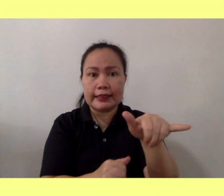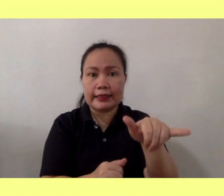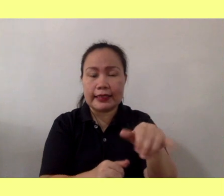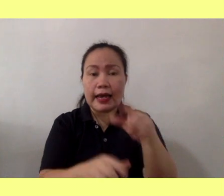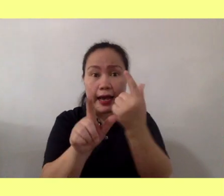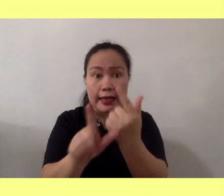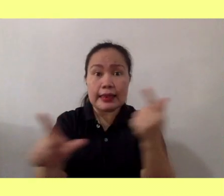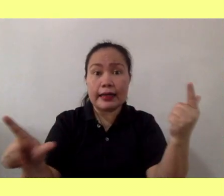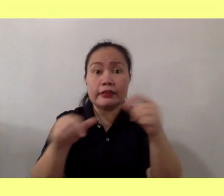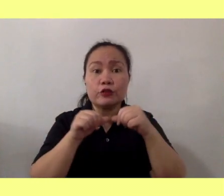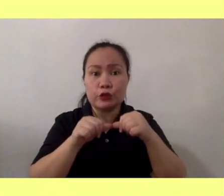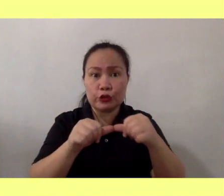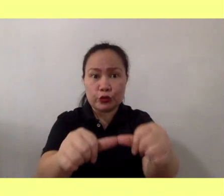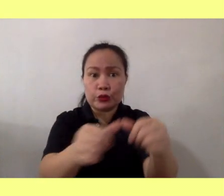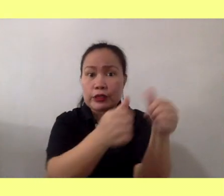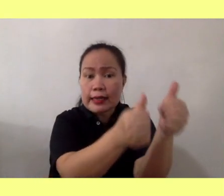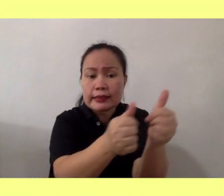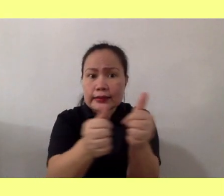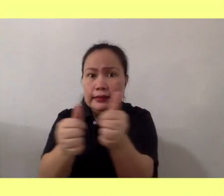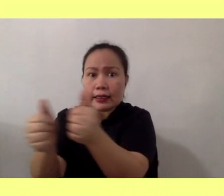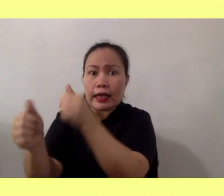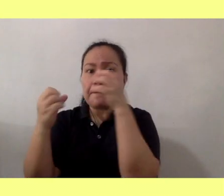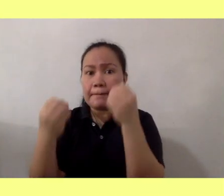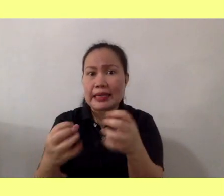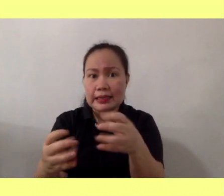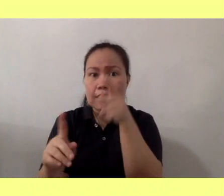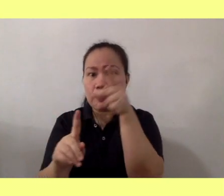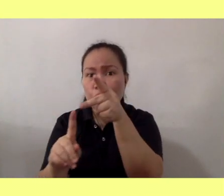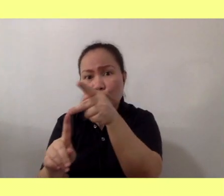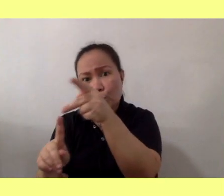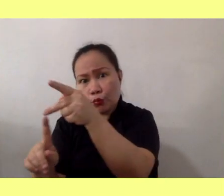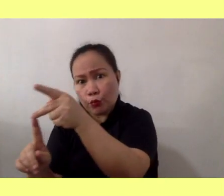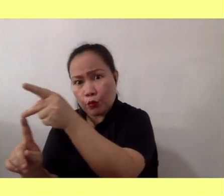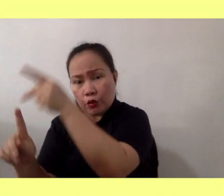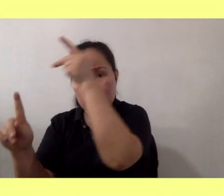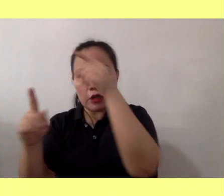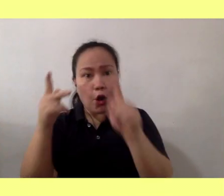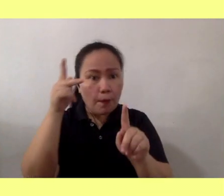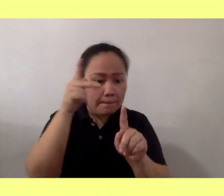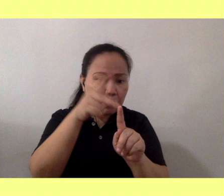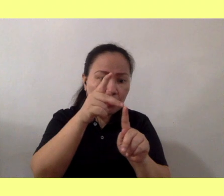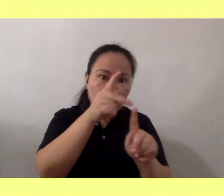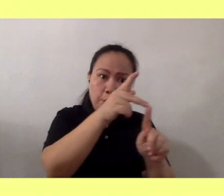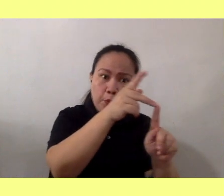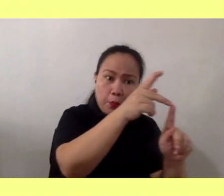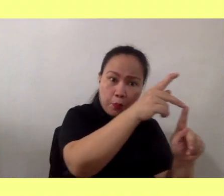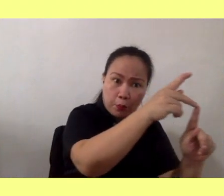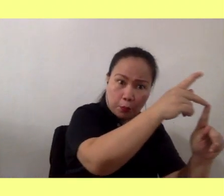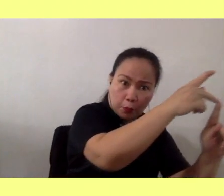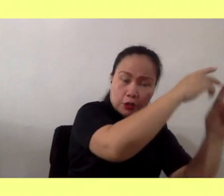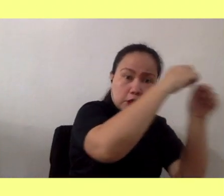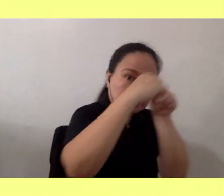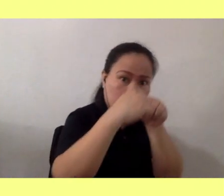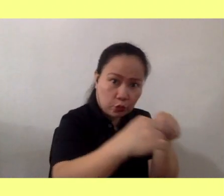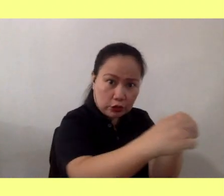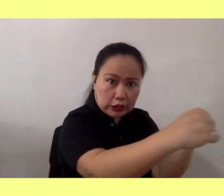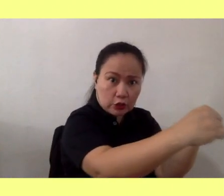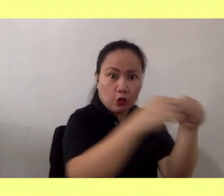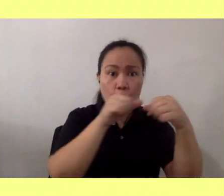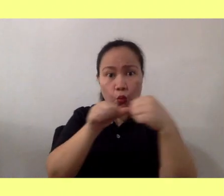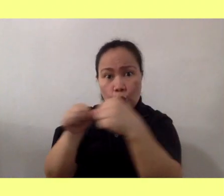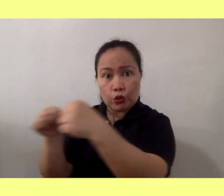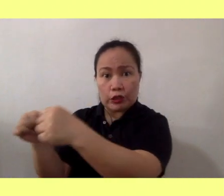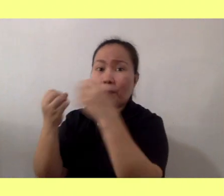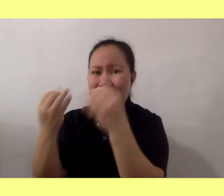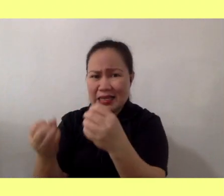a continuous arrangement of infinitely many points. Hindi natin alam kung ilang points meron dyan kasi nga